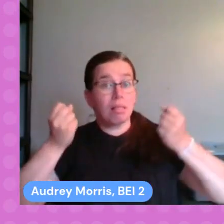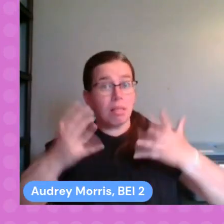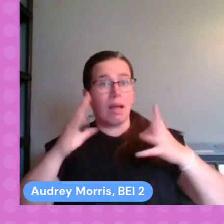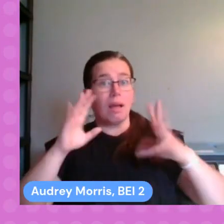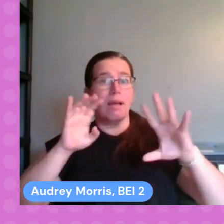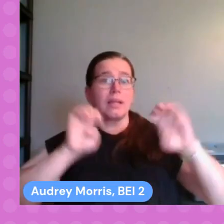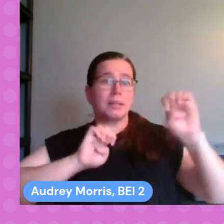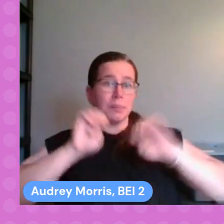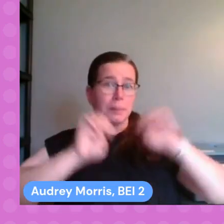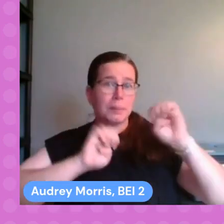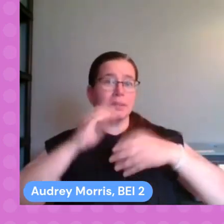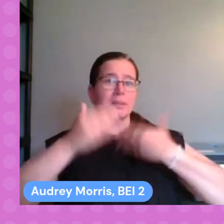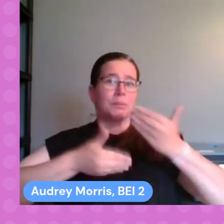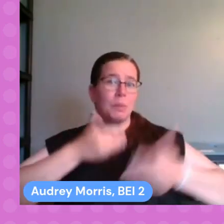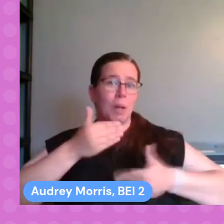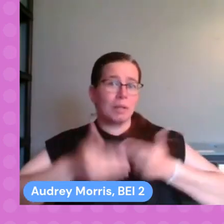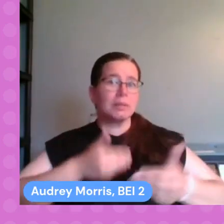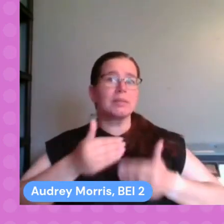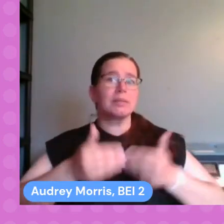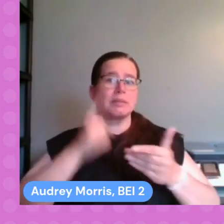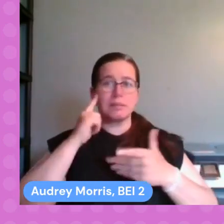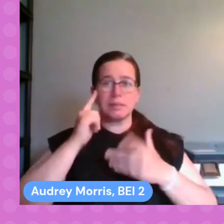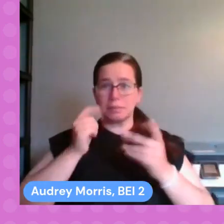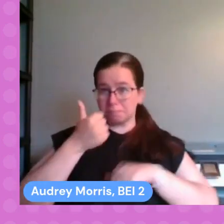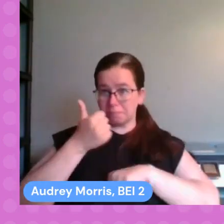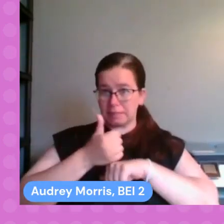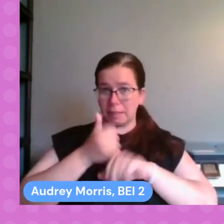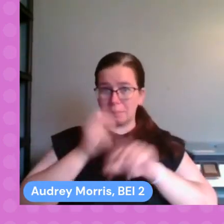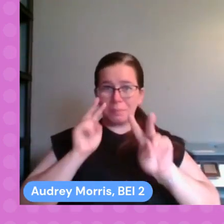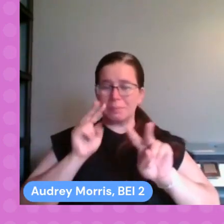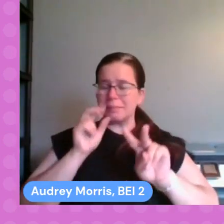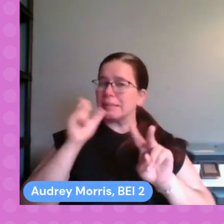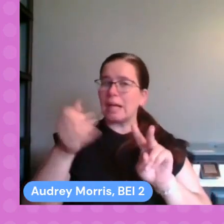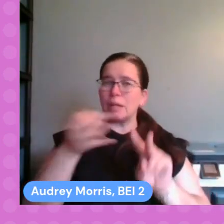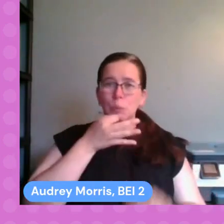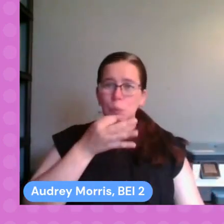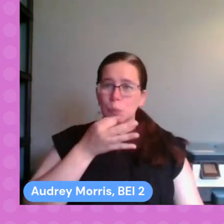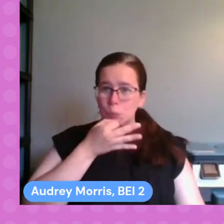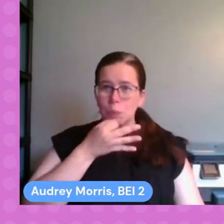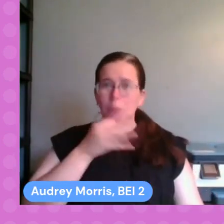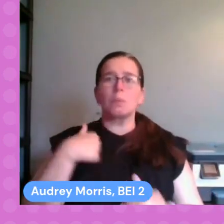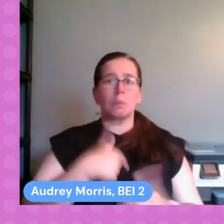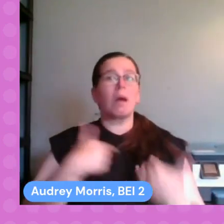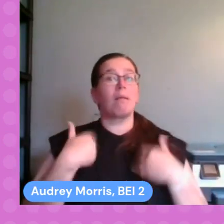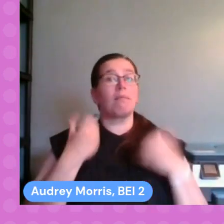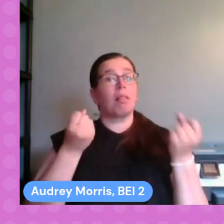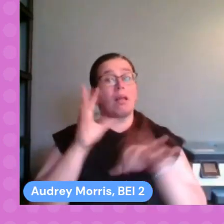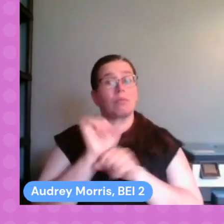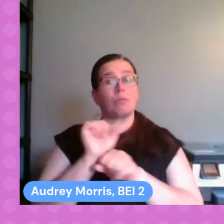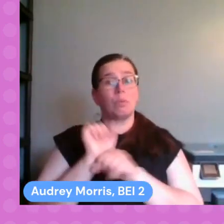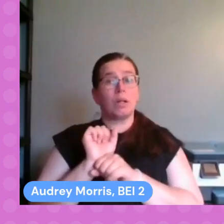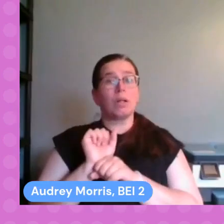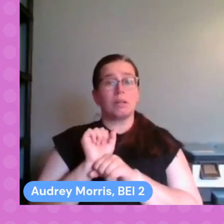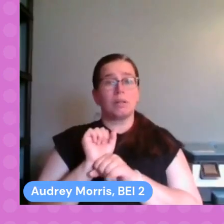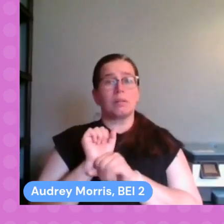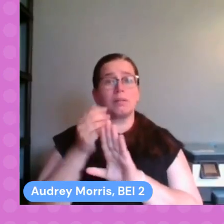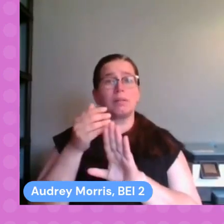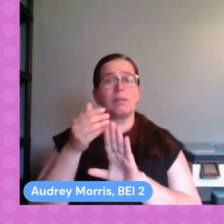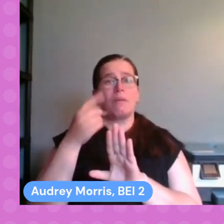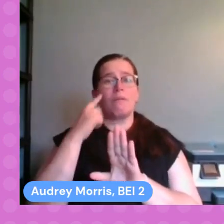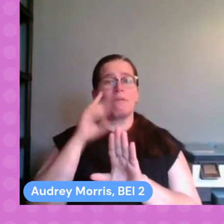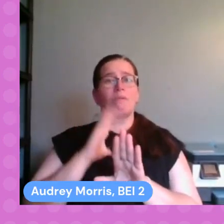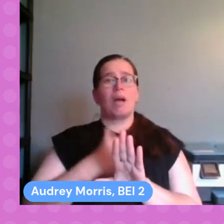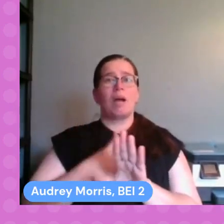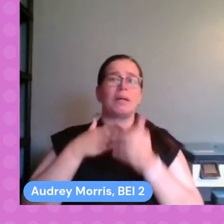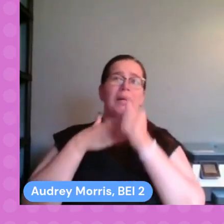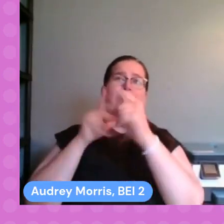experiments in progress. Just to set expectations, this is not coming out anytime soon. We have a lot of work to reach those guiding stars while